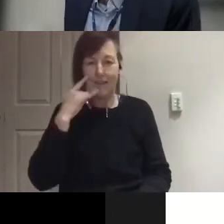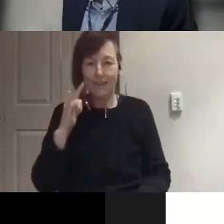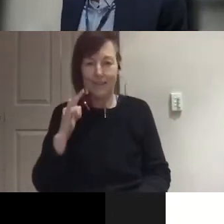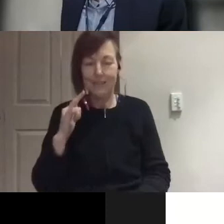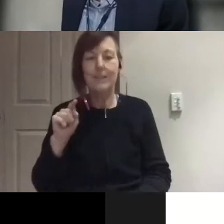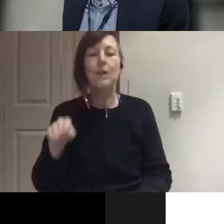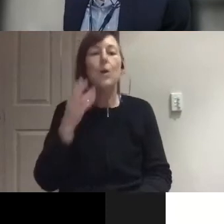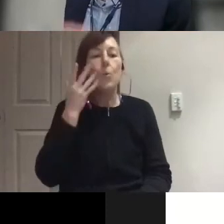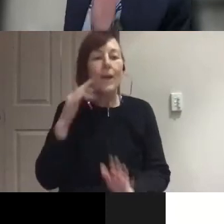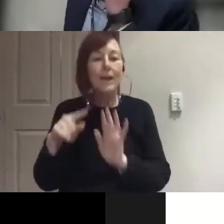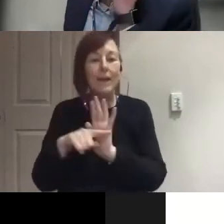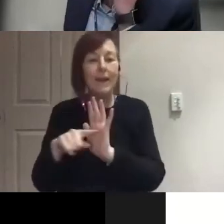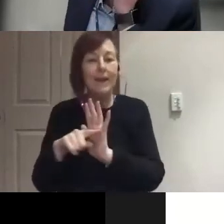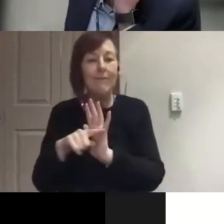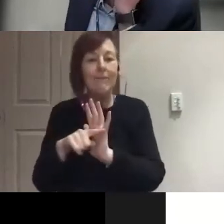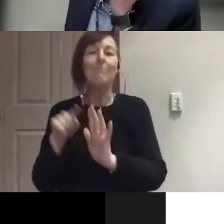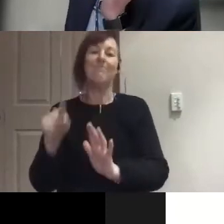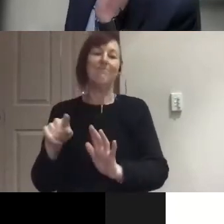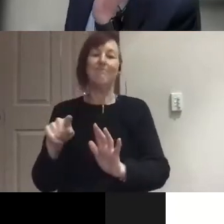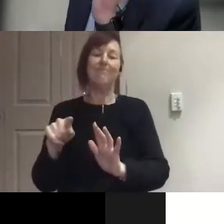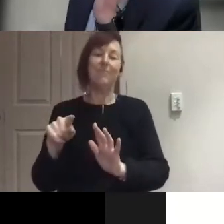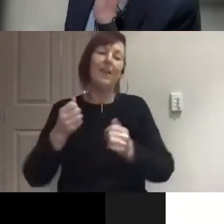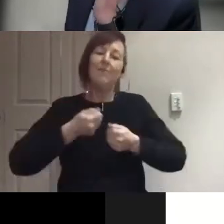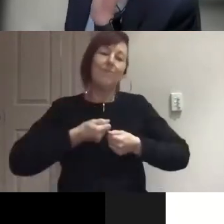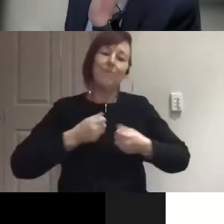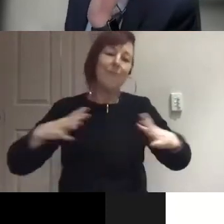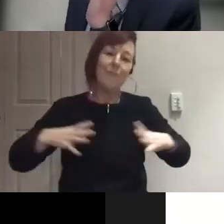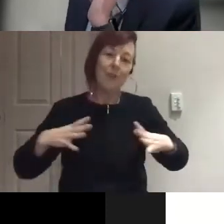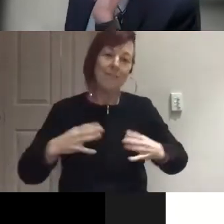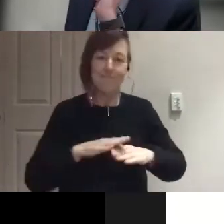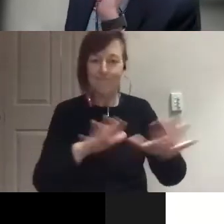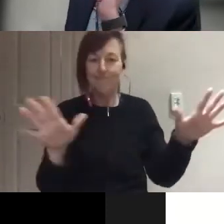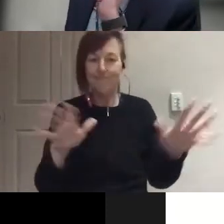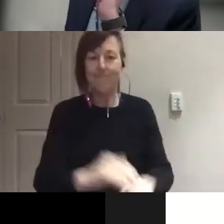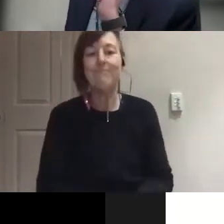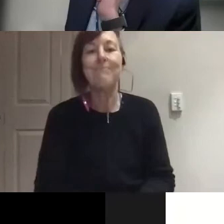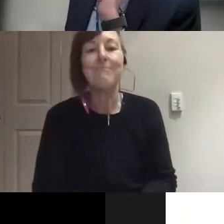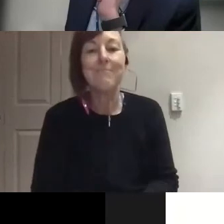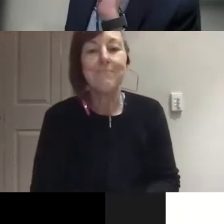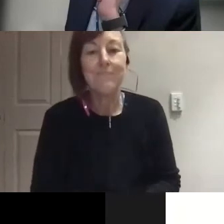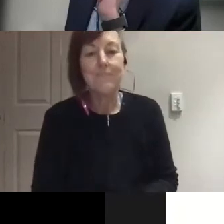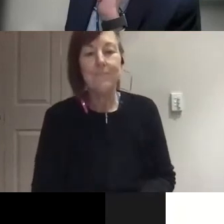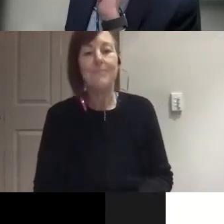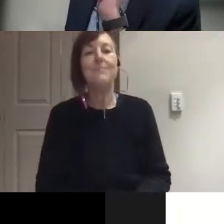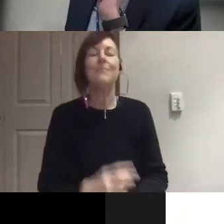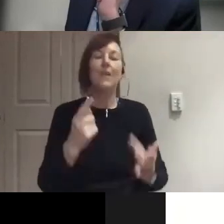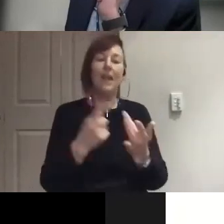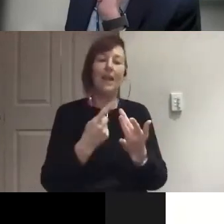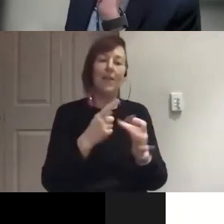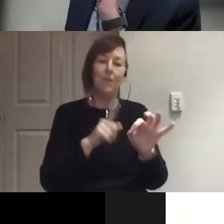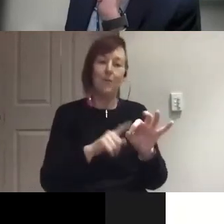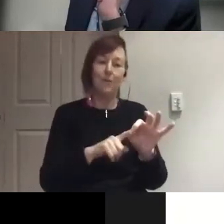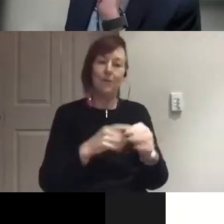latest clock, shall we say. Yeah. And another question there about day 13, is that from the